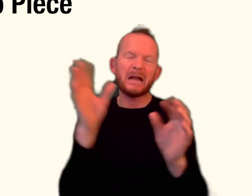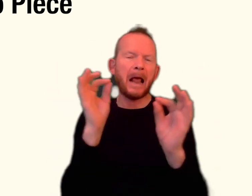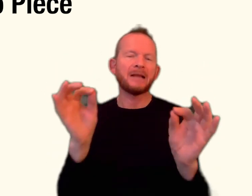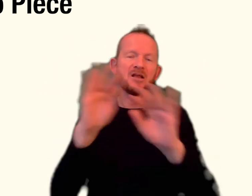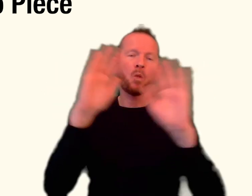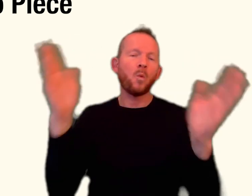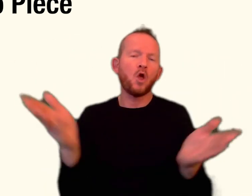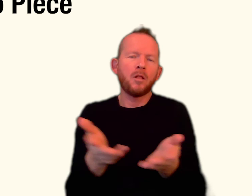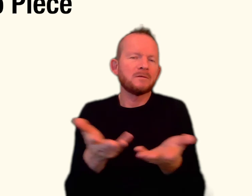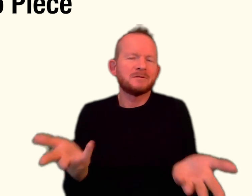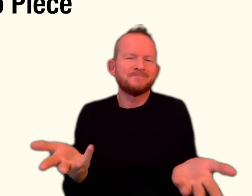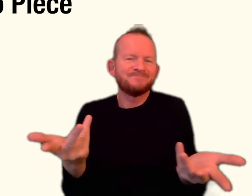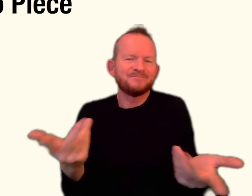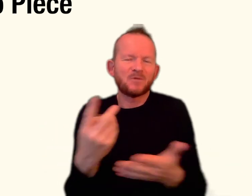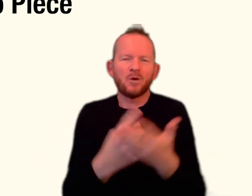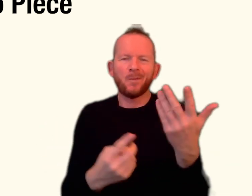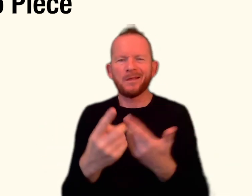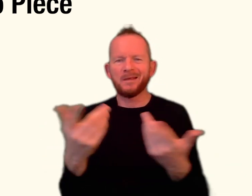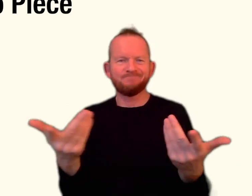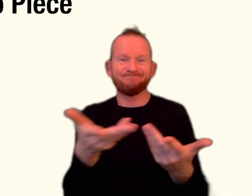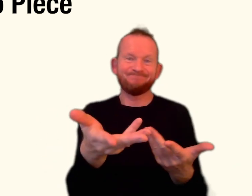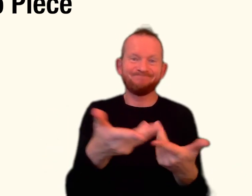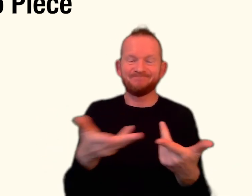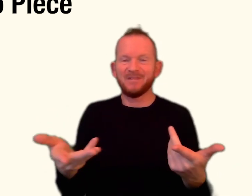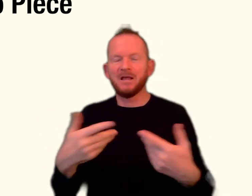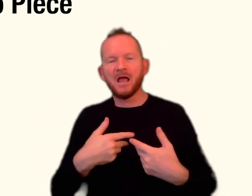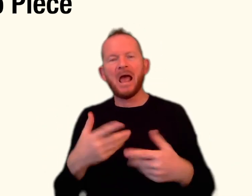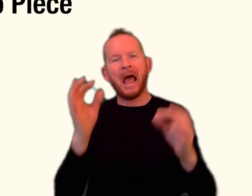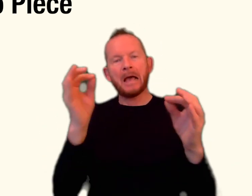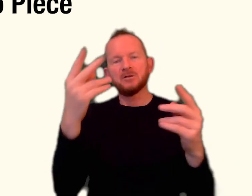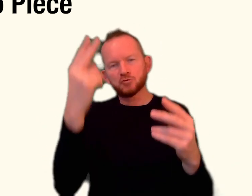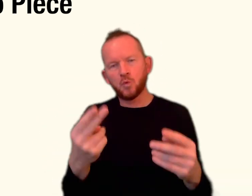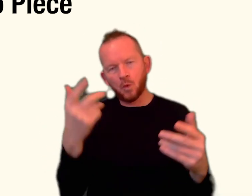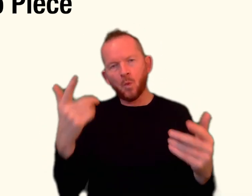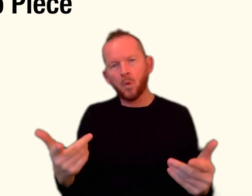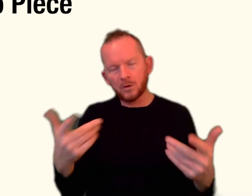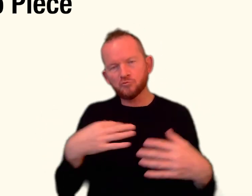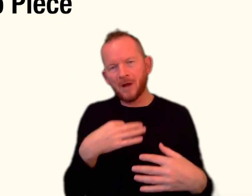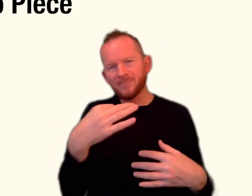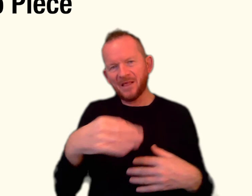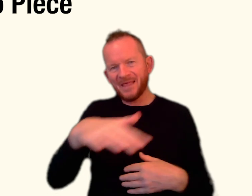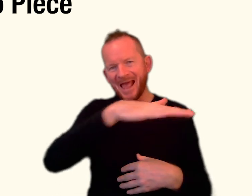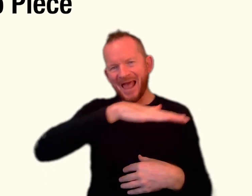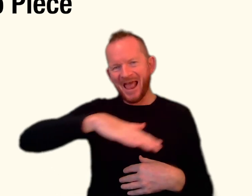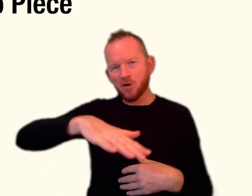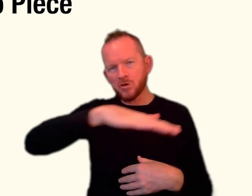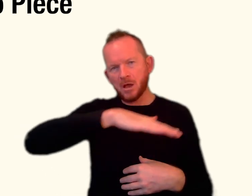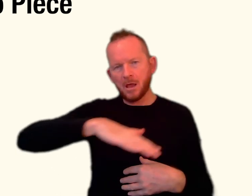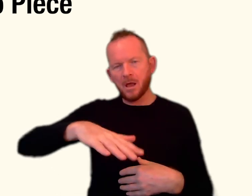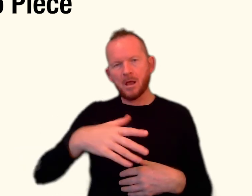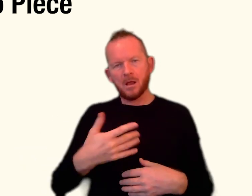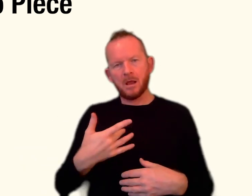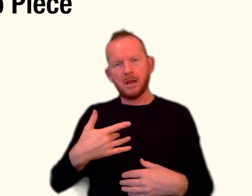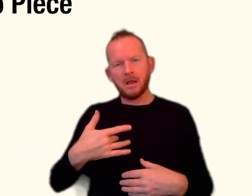world. An ideal school would represent the area that it